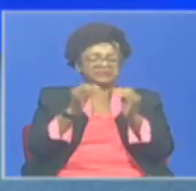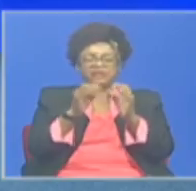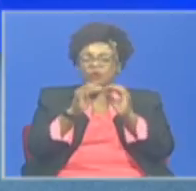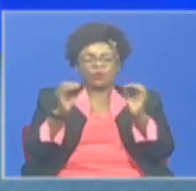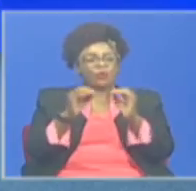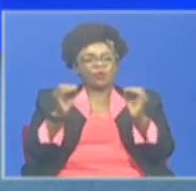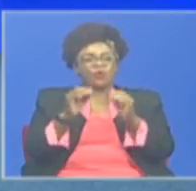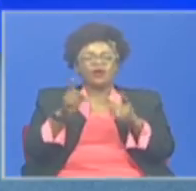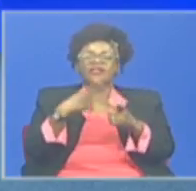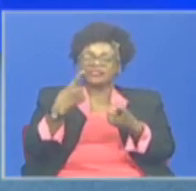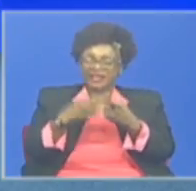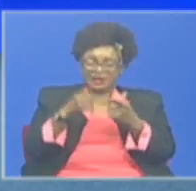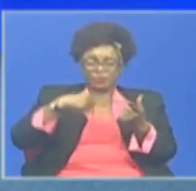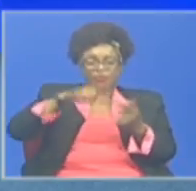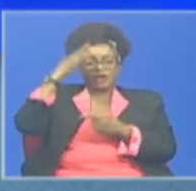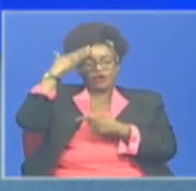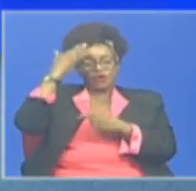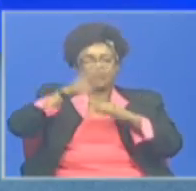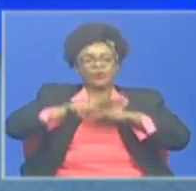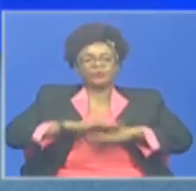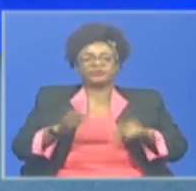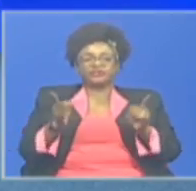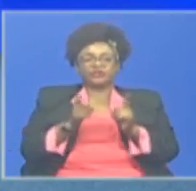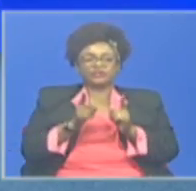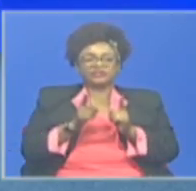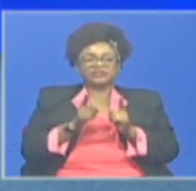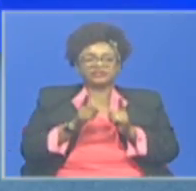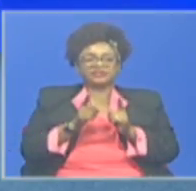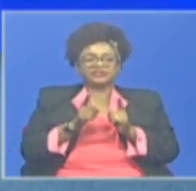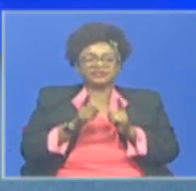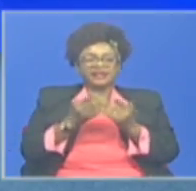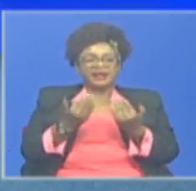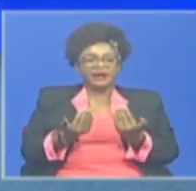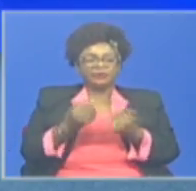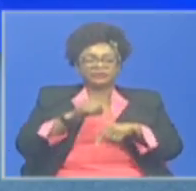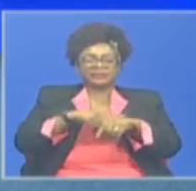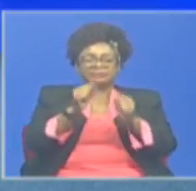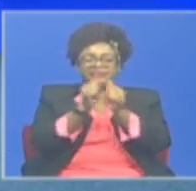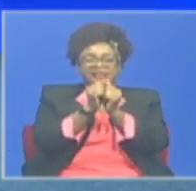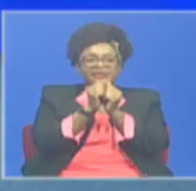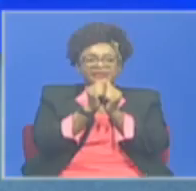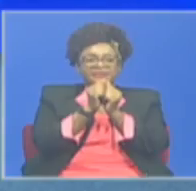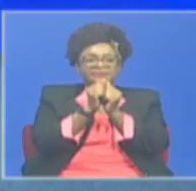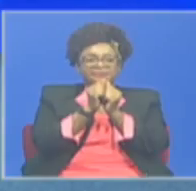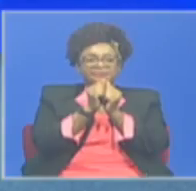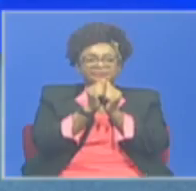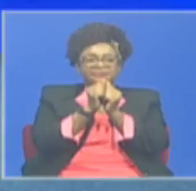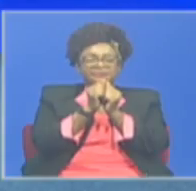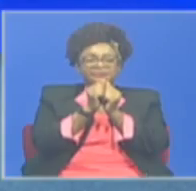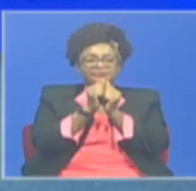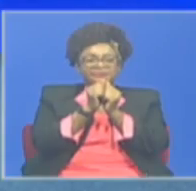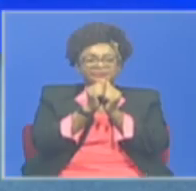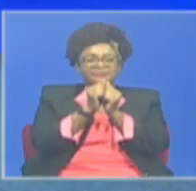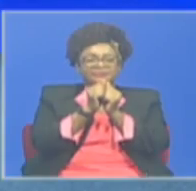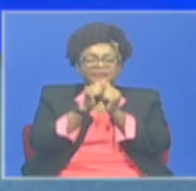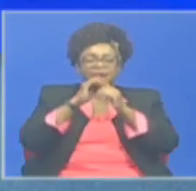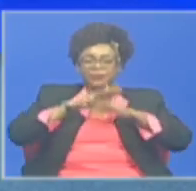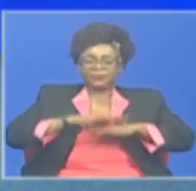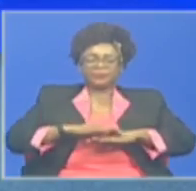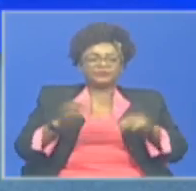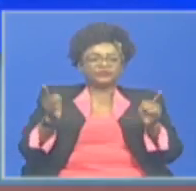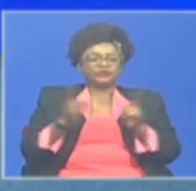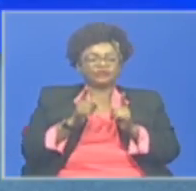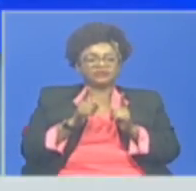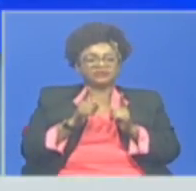be the judge. Time now for another break. It's actually exactly 10 o'clock in the night. And as we take the break, take a look at this.